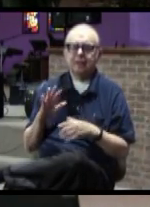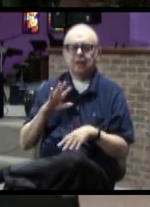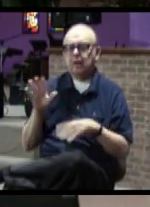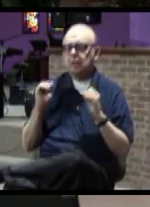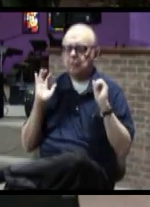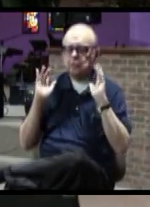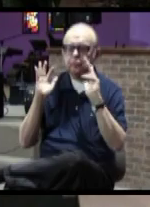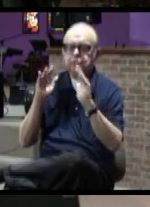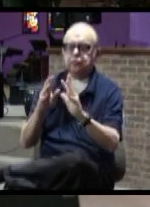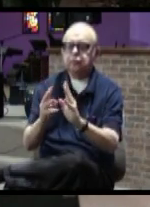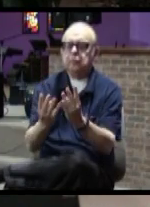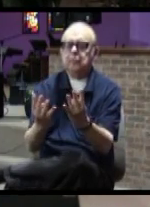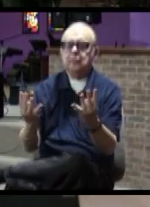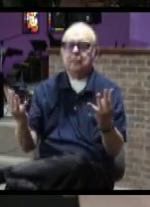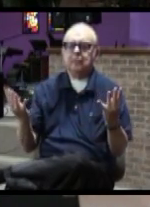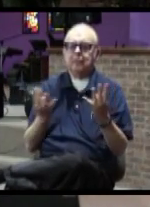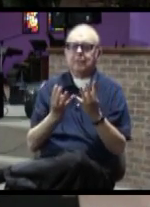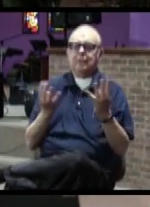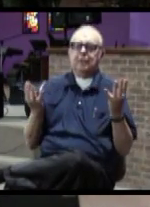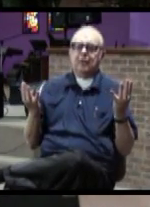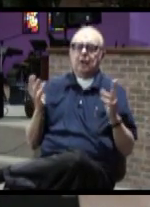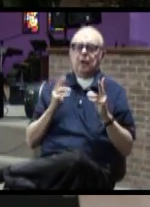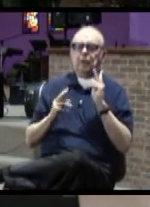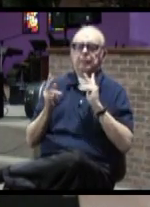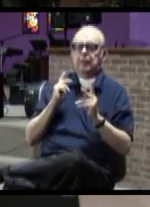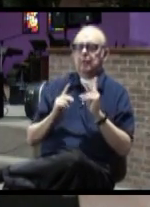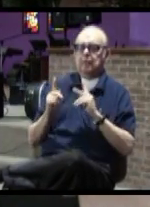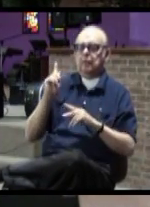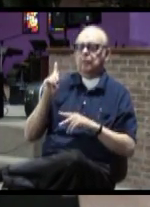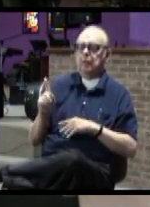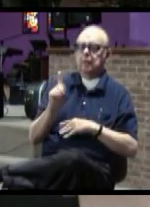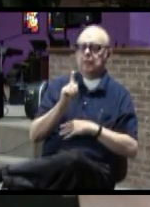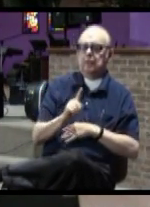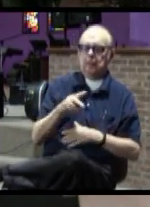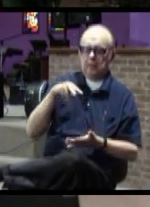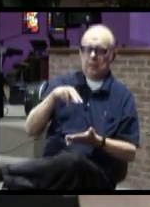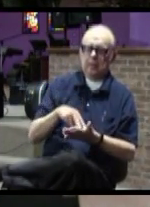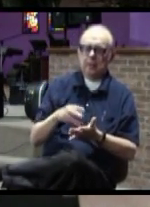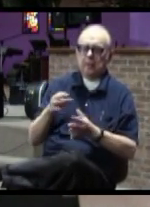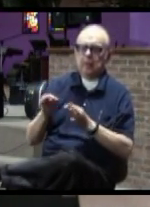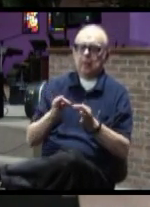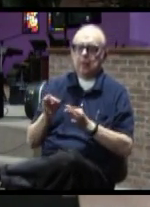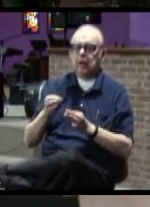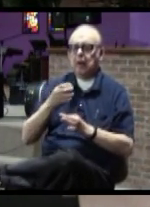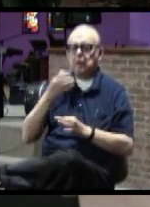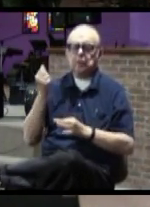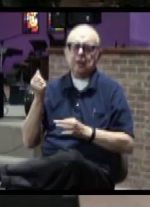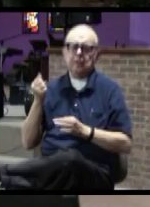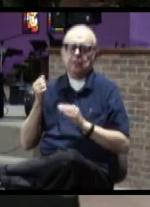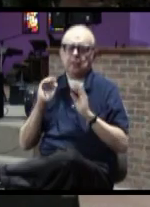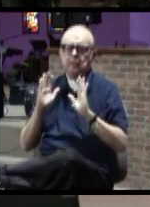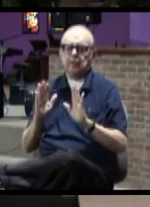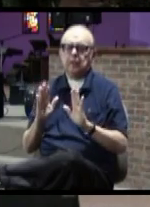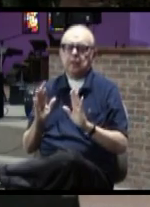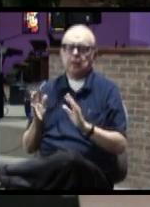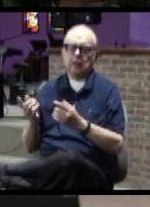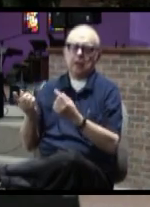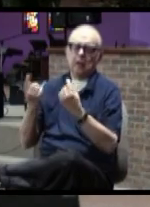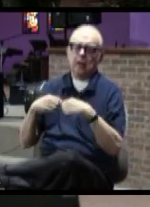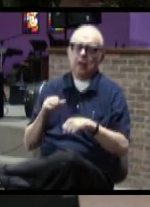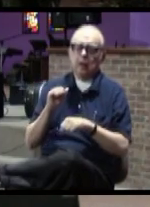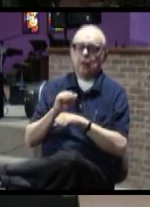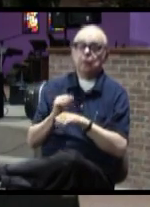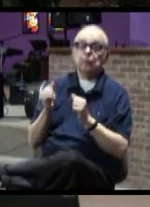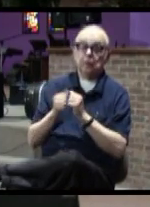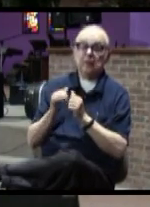the meeting, they assembled all the students in the gym and all the recruiters, one by one, stood and explained how great it would be